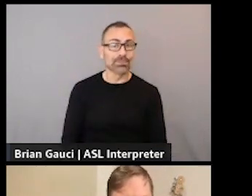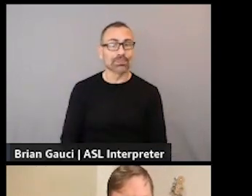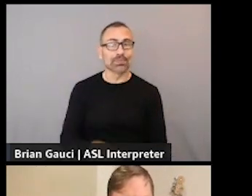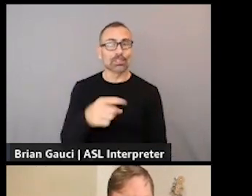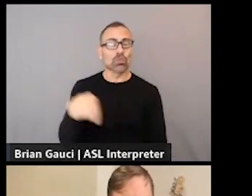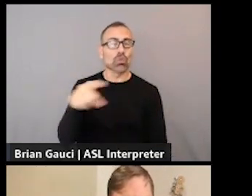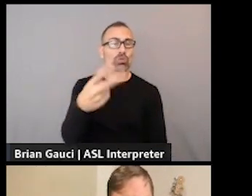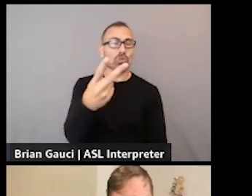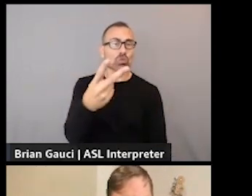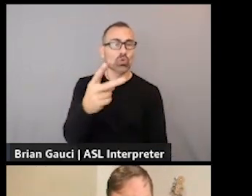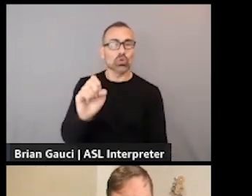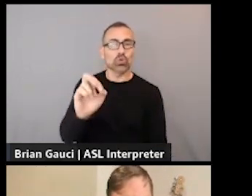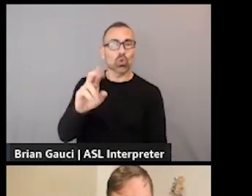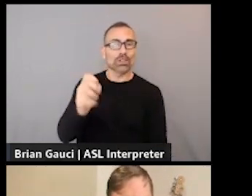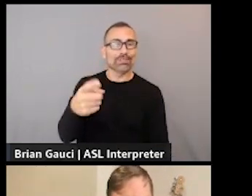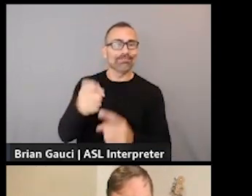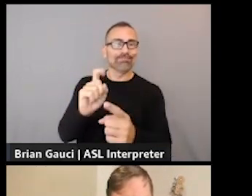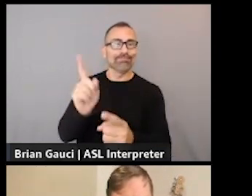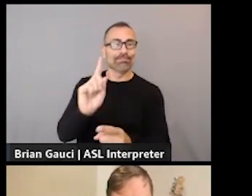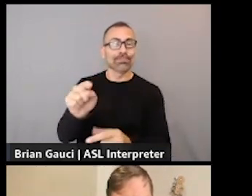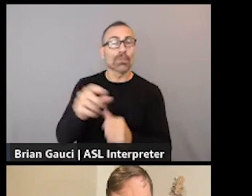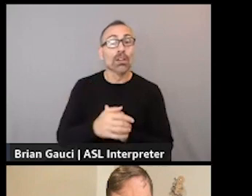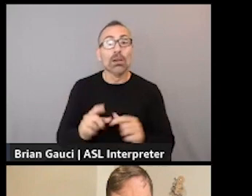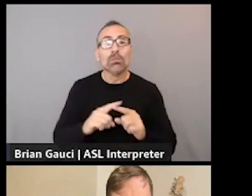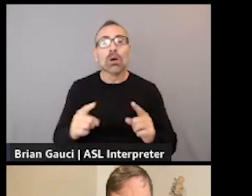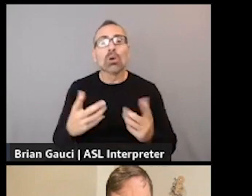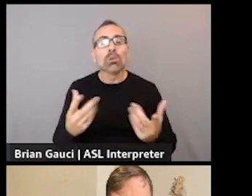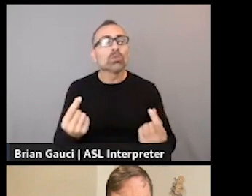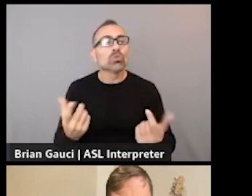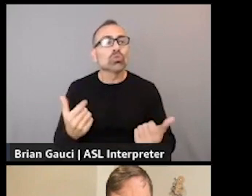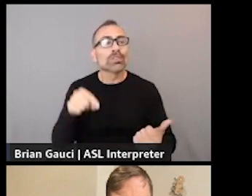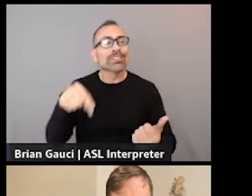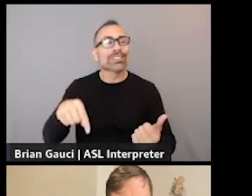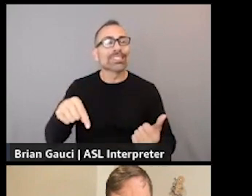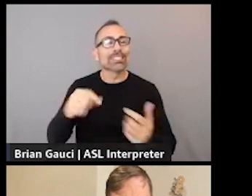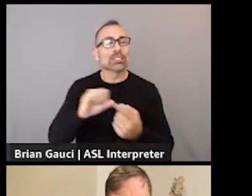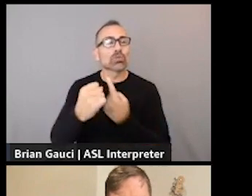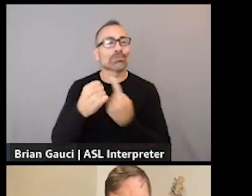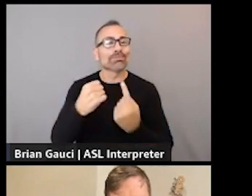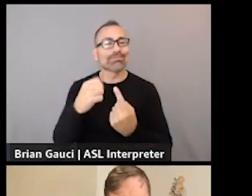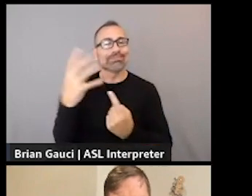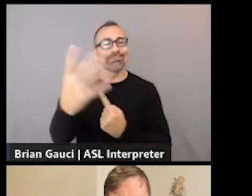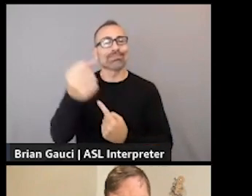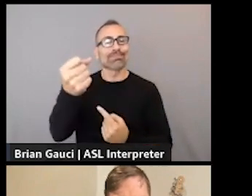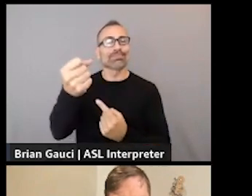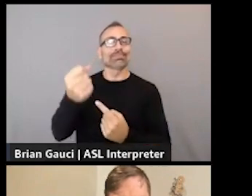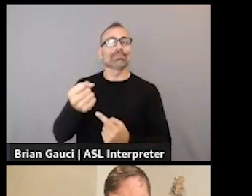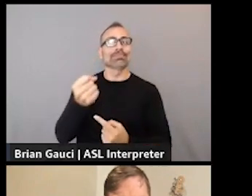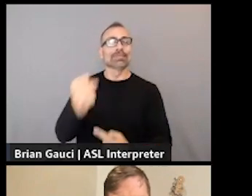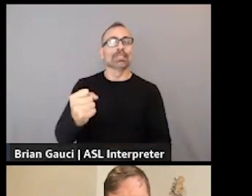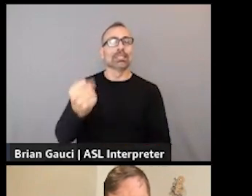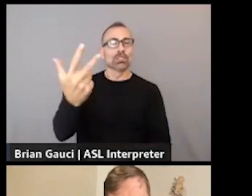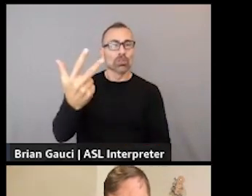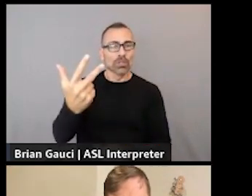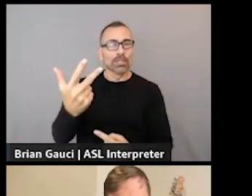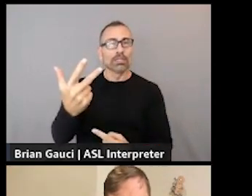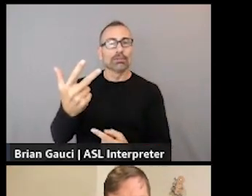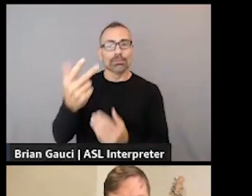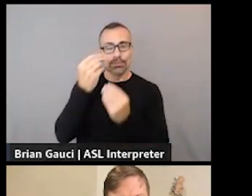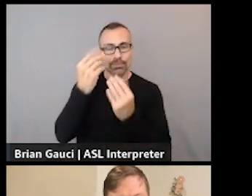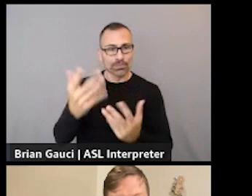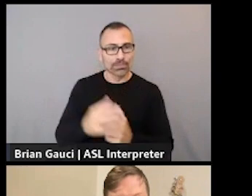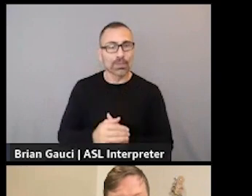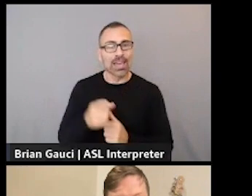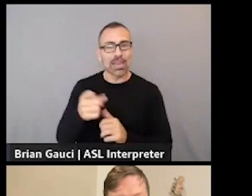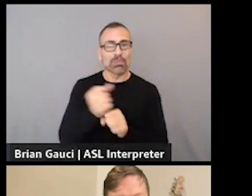the sources. But for this case, I'm going to grab this S3 data source, and AWS makes it super easy because I'm lazy.